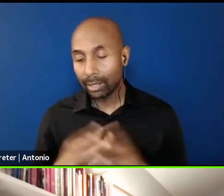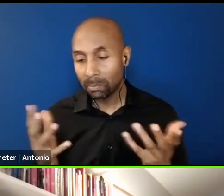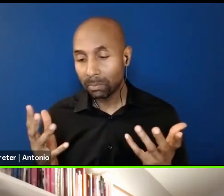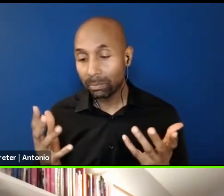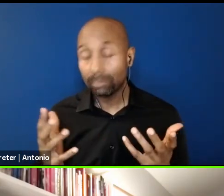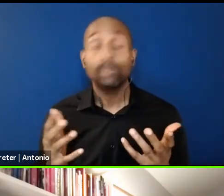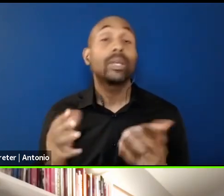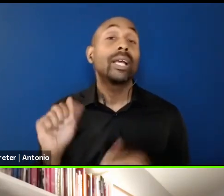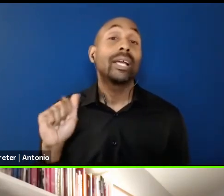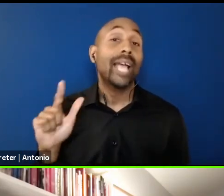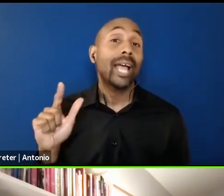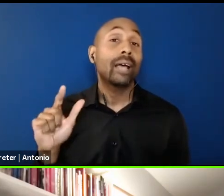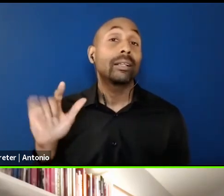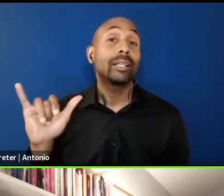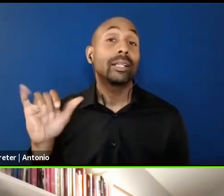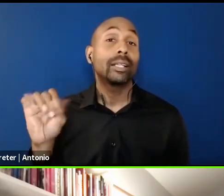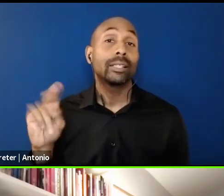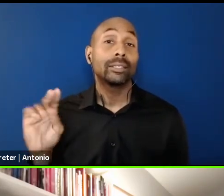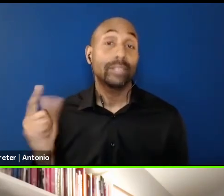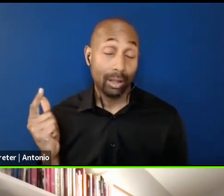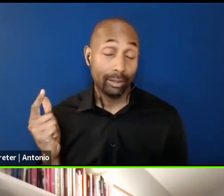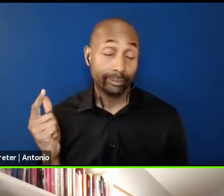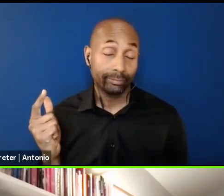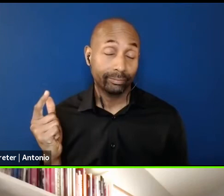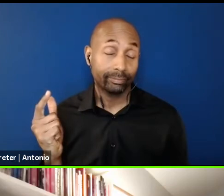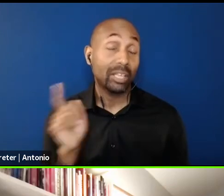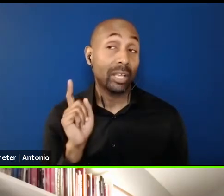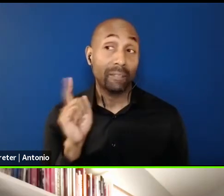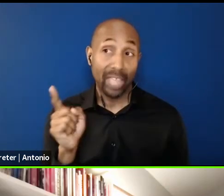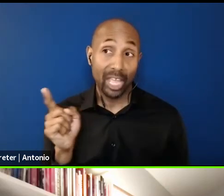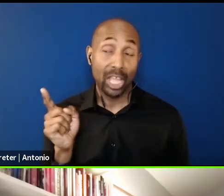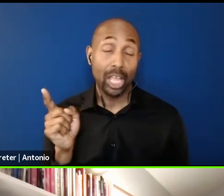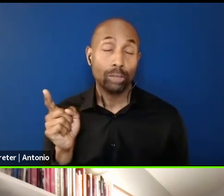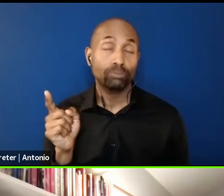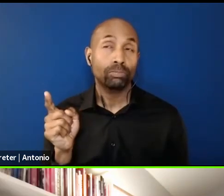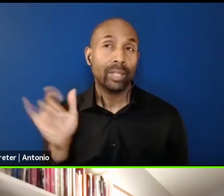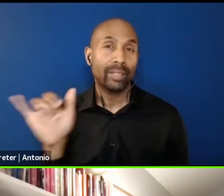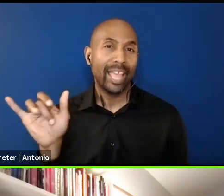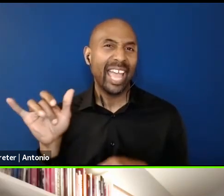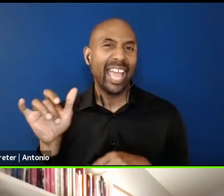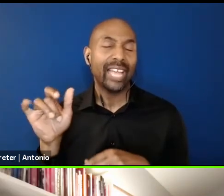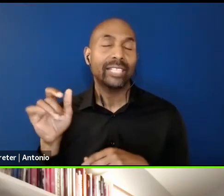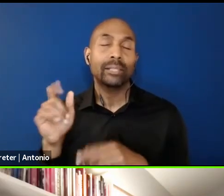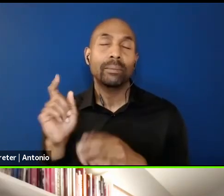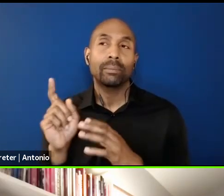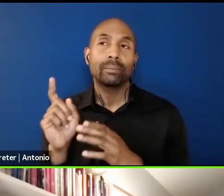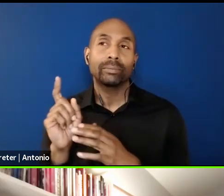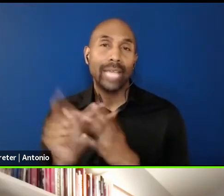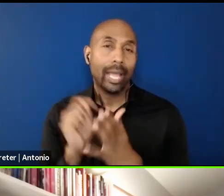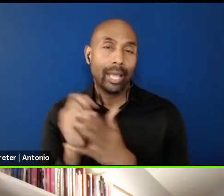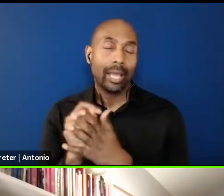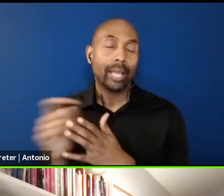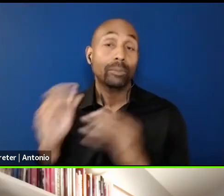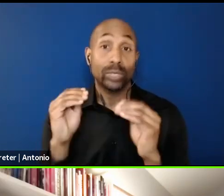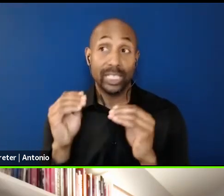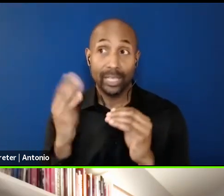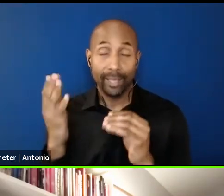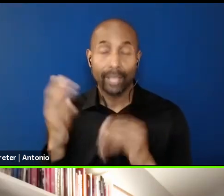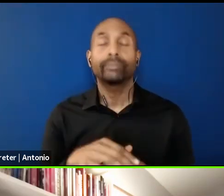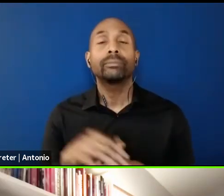And Al Young, who was teaching at Stanford at the time, recommended to them that they